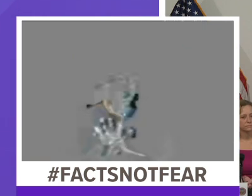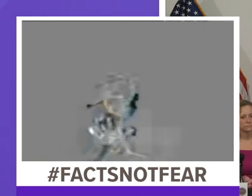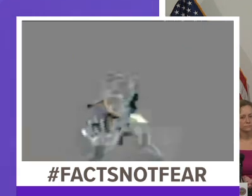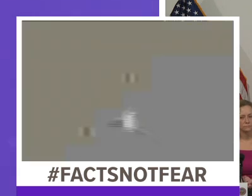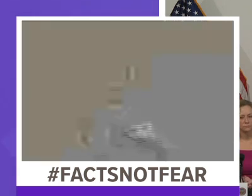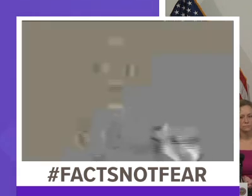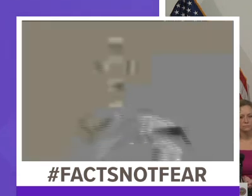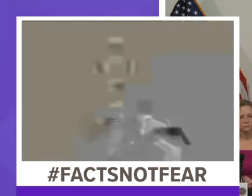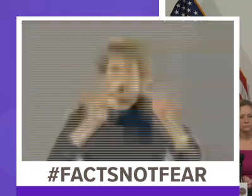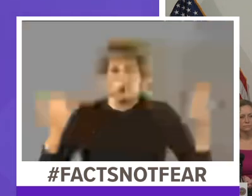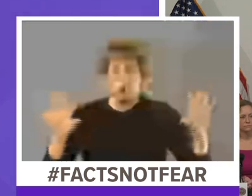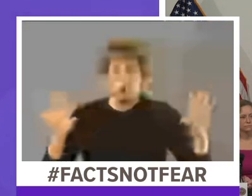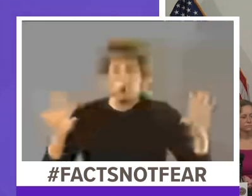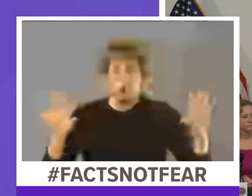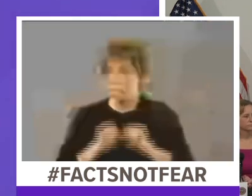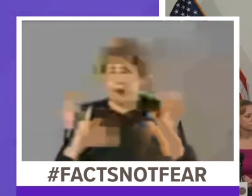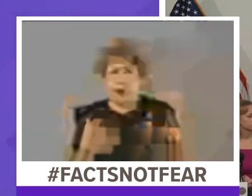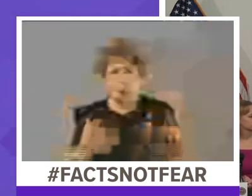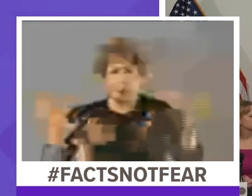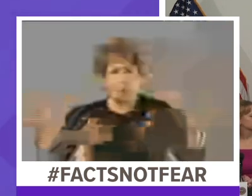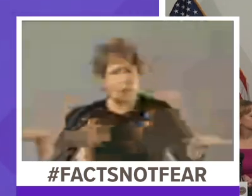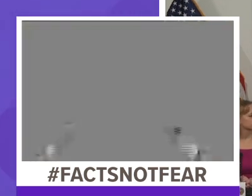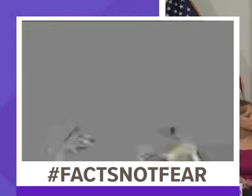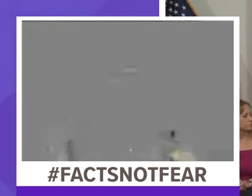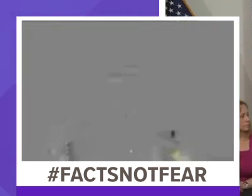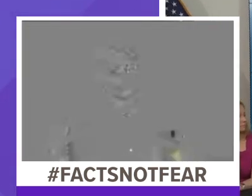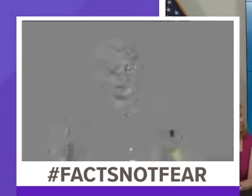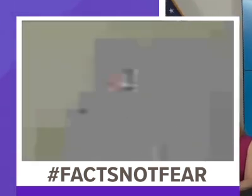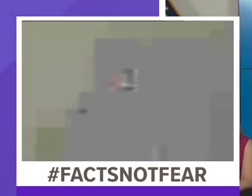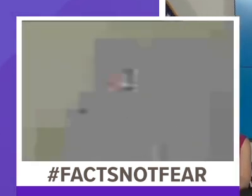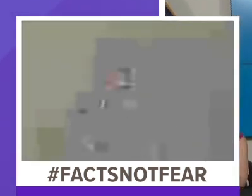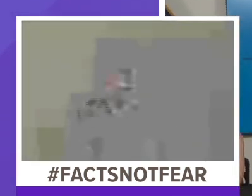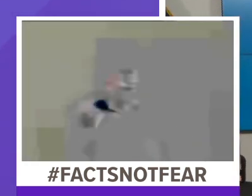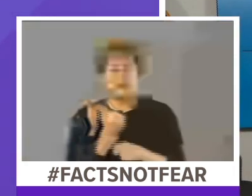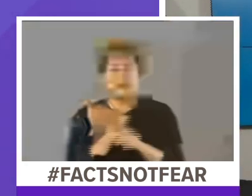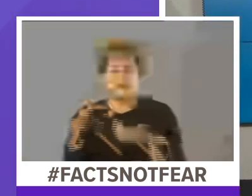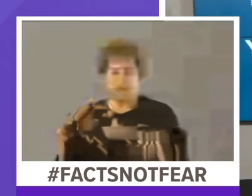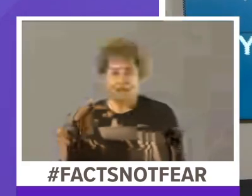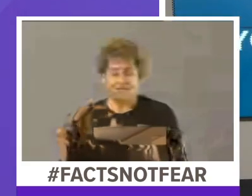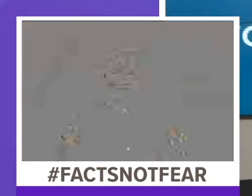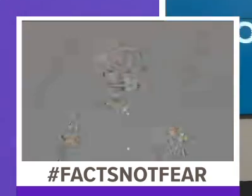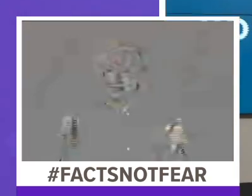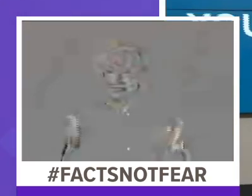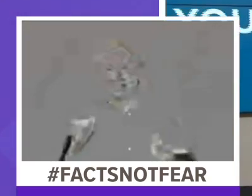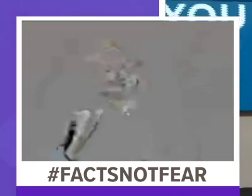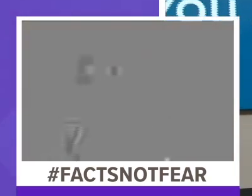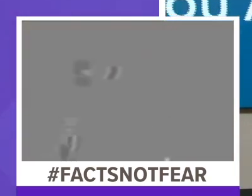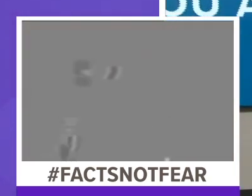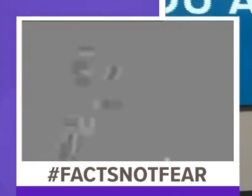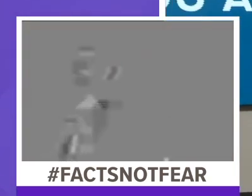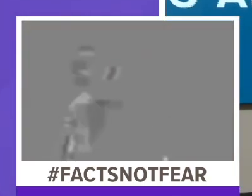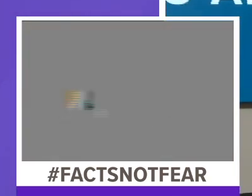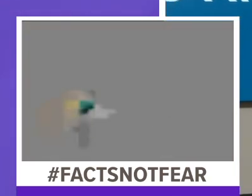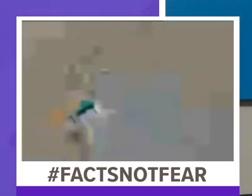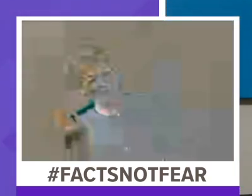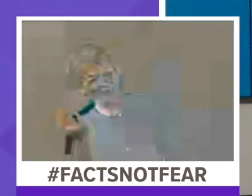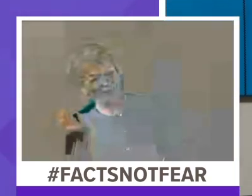safer at home. And with that, let's move to questions.